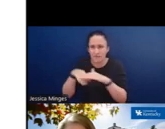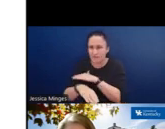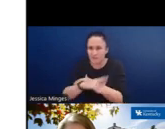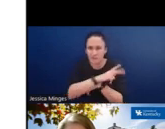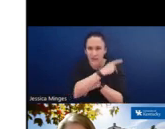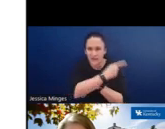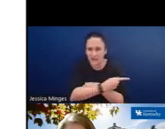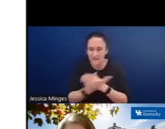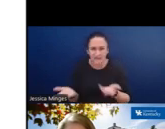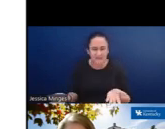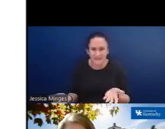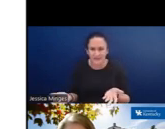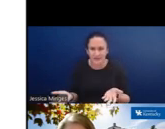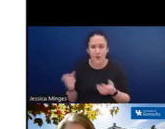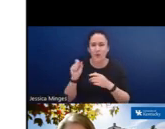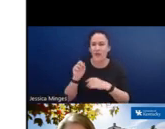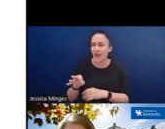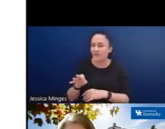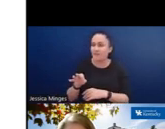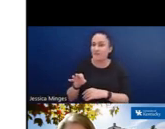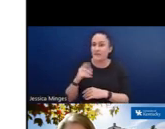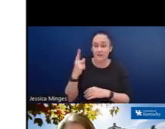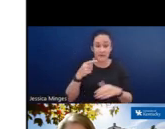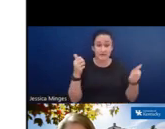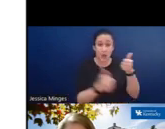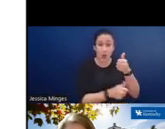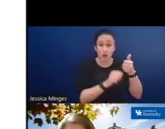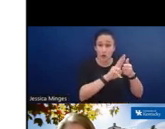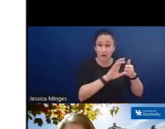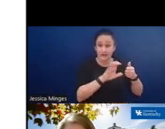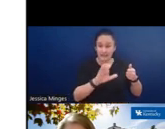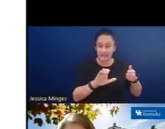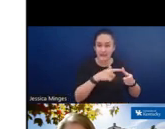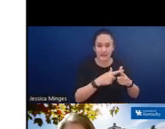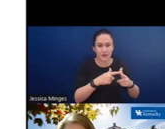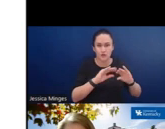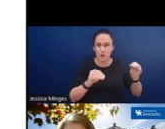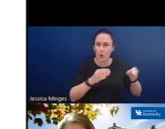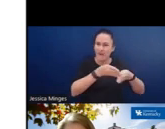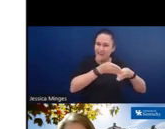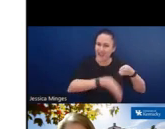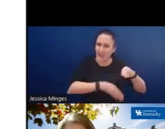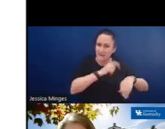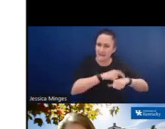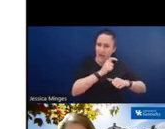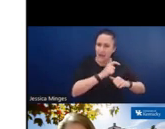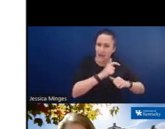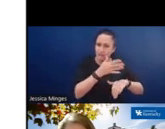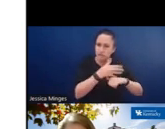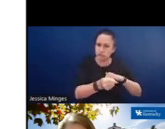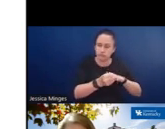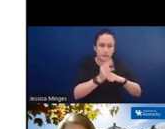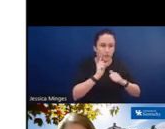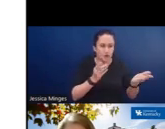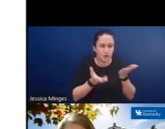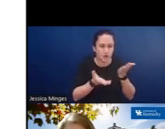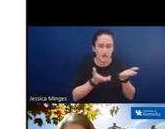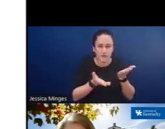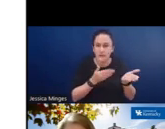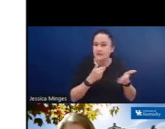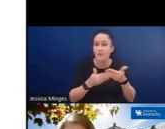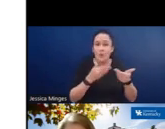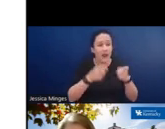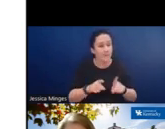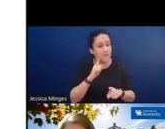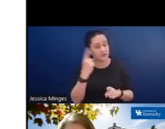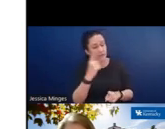someone is within an RCC, there's no end time to services. And so regardless of what happens in someone's